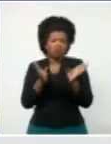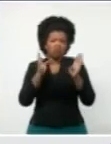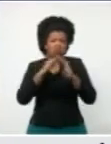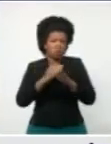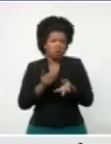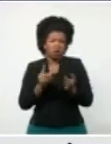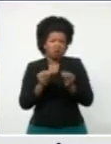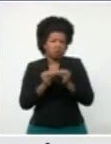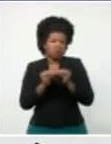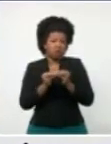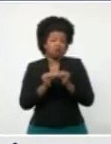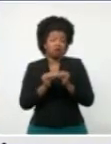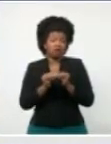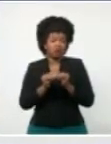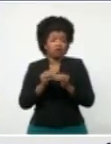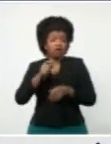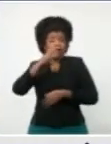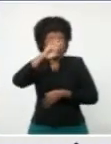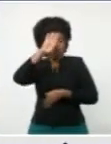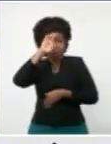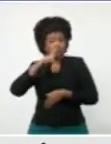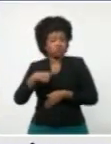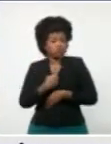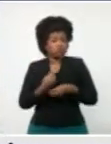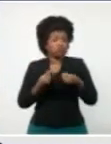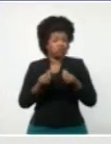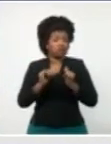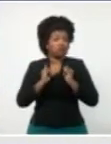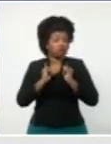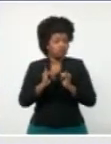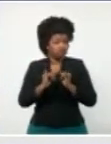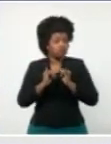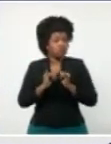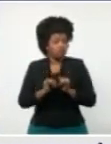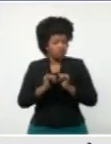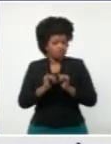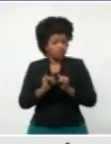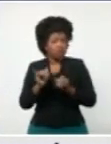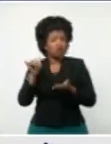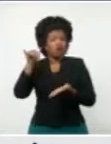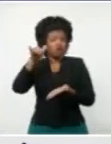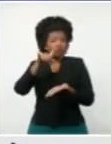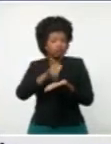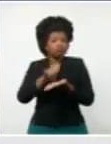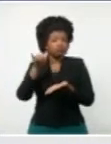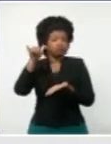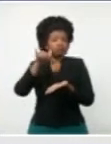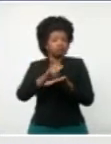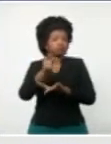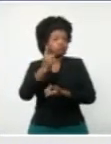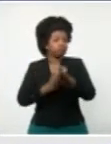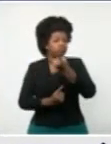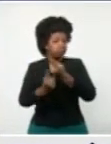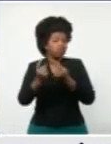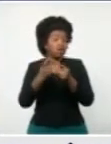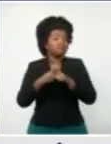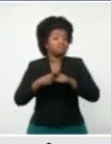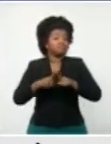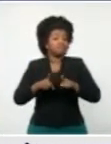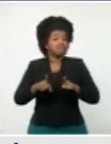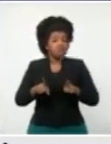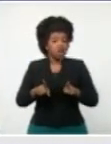flights, and likewise, it's well known that everybody who returned to our country from abroad